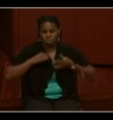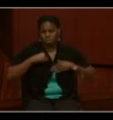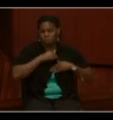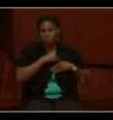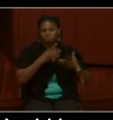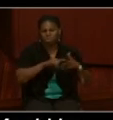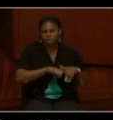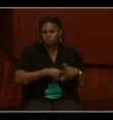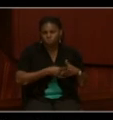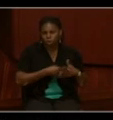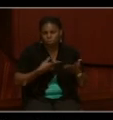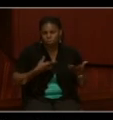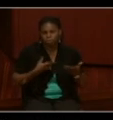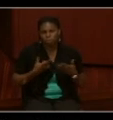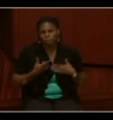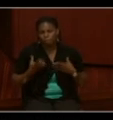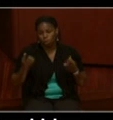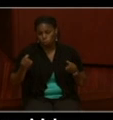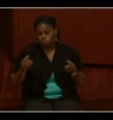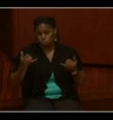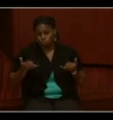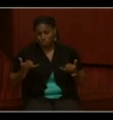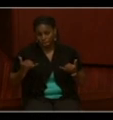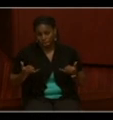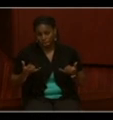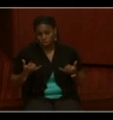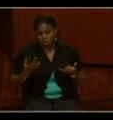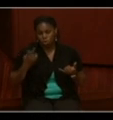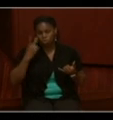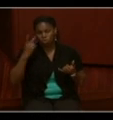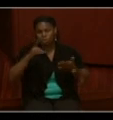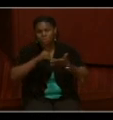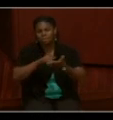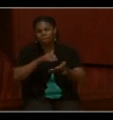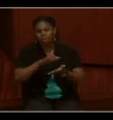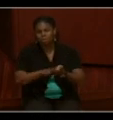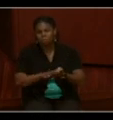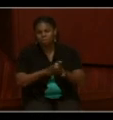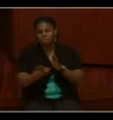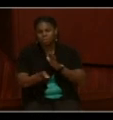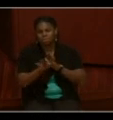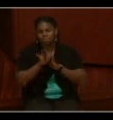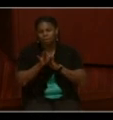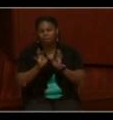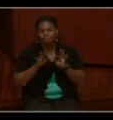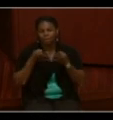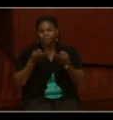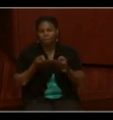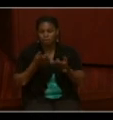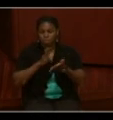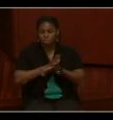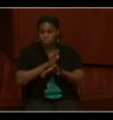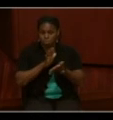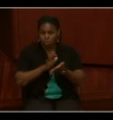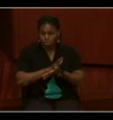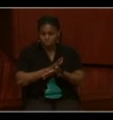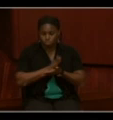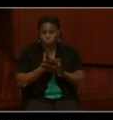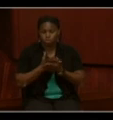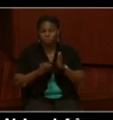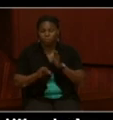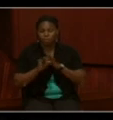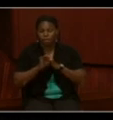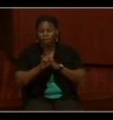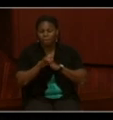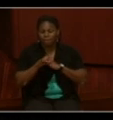started. So what we're going to do now is take a look at documents that are often found in family papers, documents that are found in case files